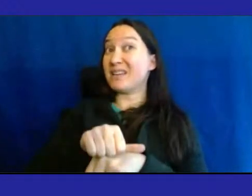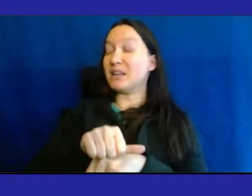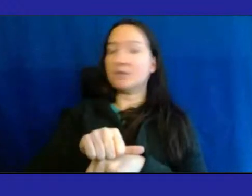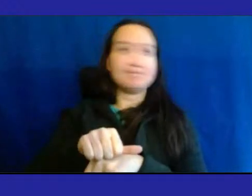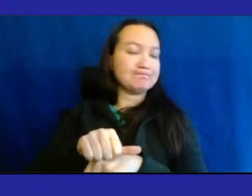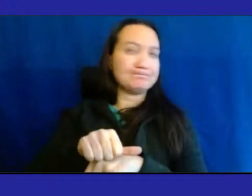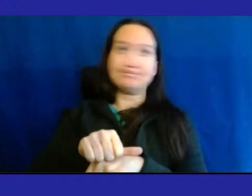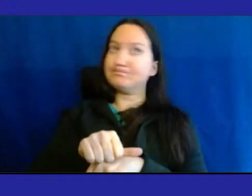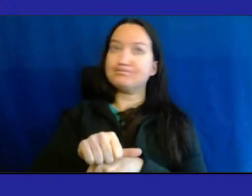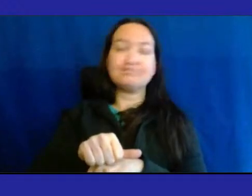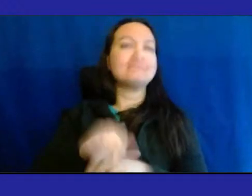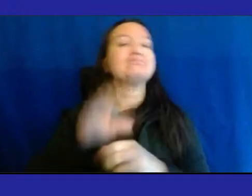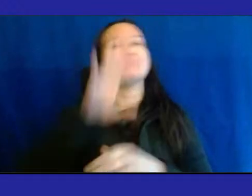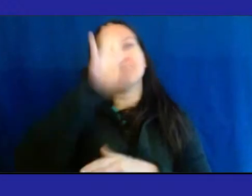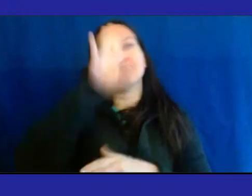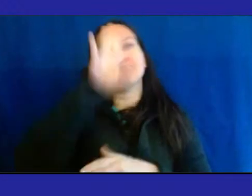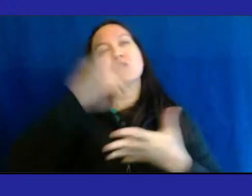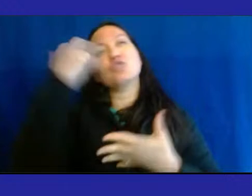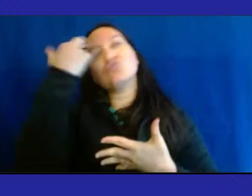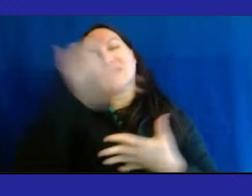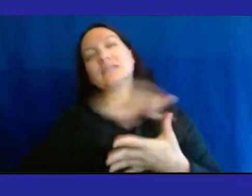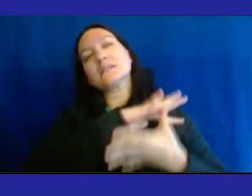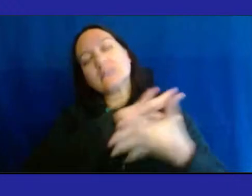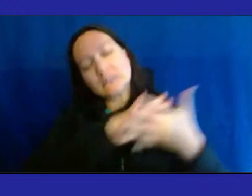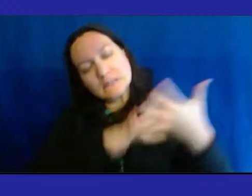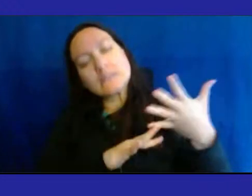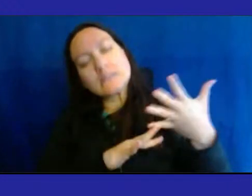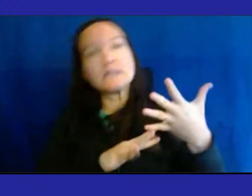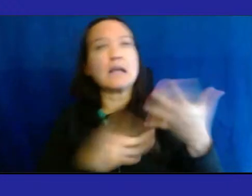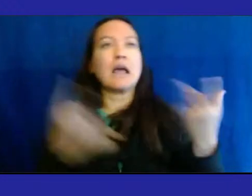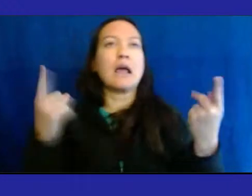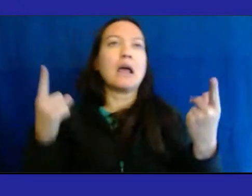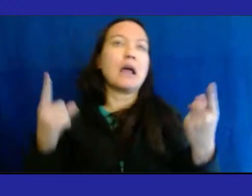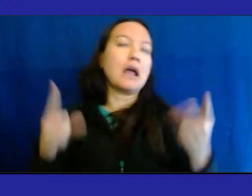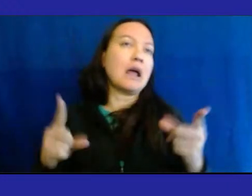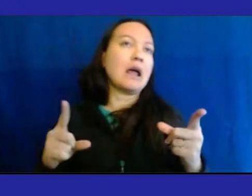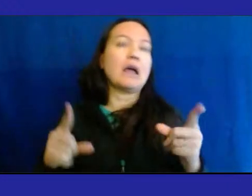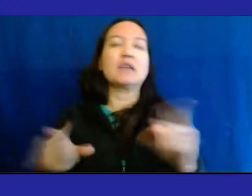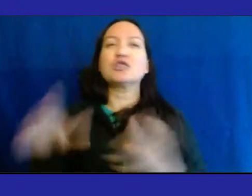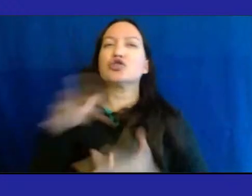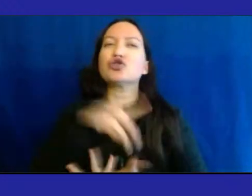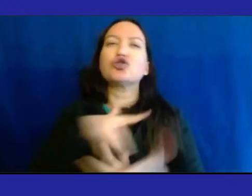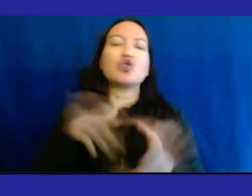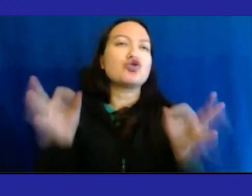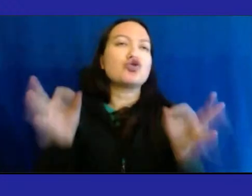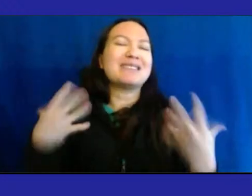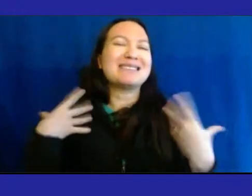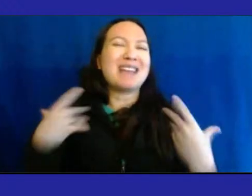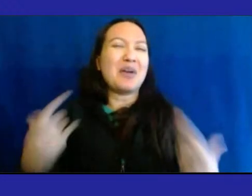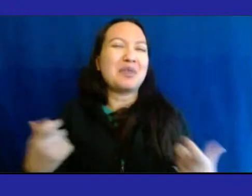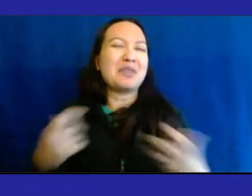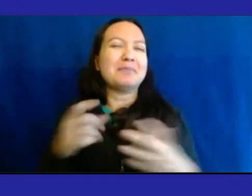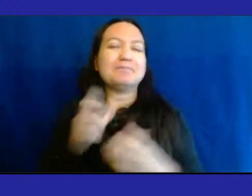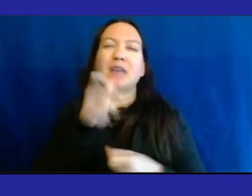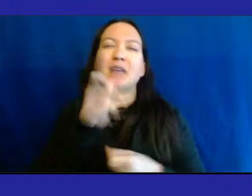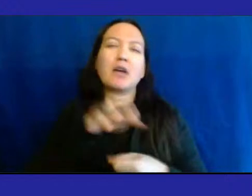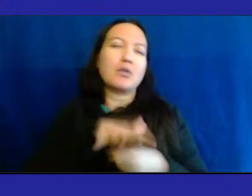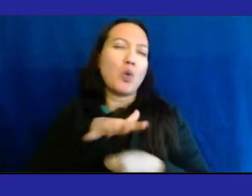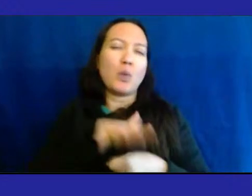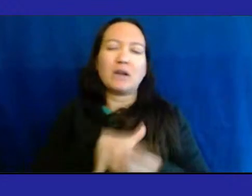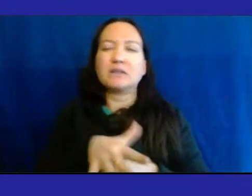for all the reasons that we know, including social determinants of health and inadequate sort of things